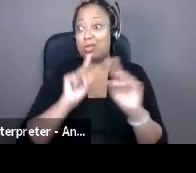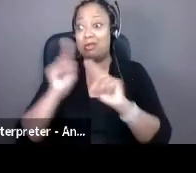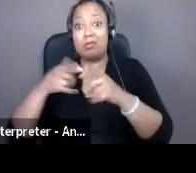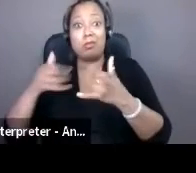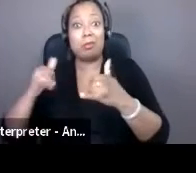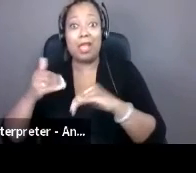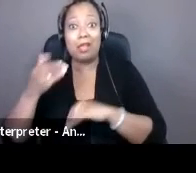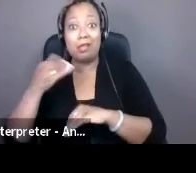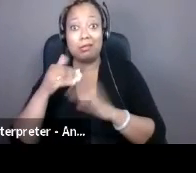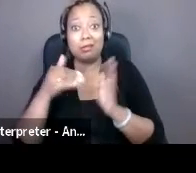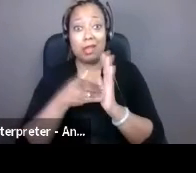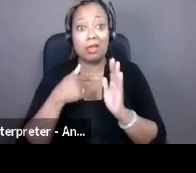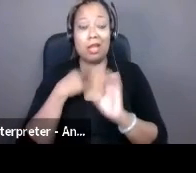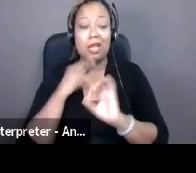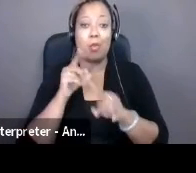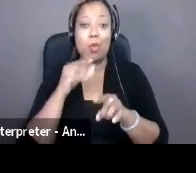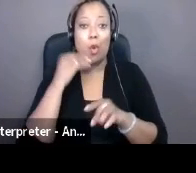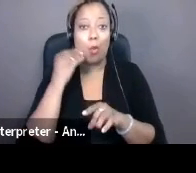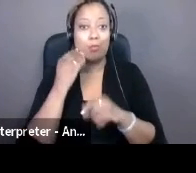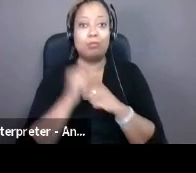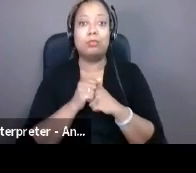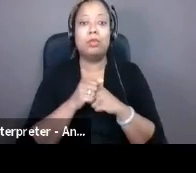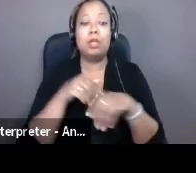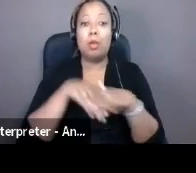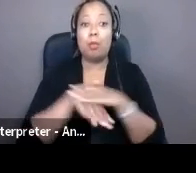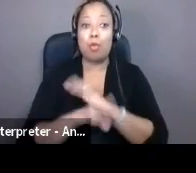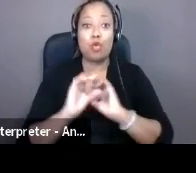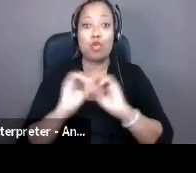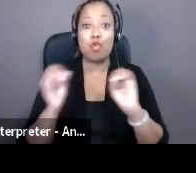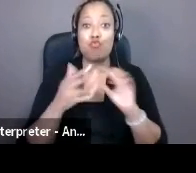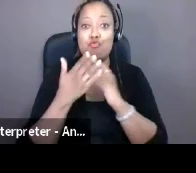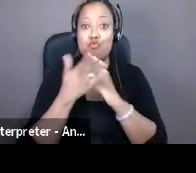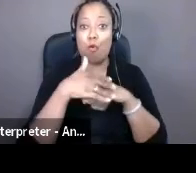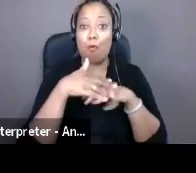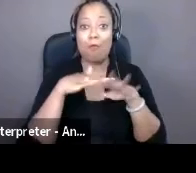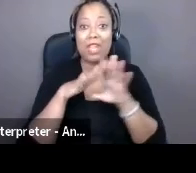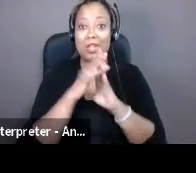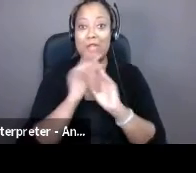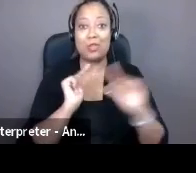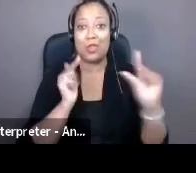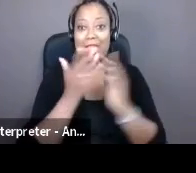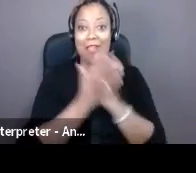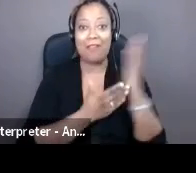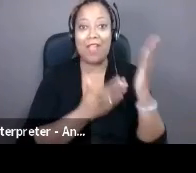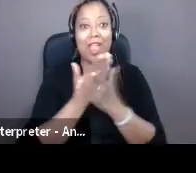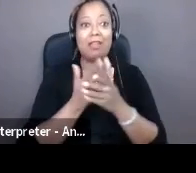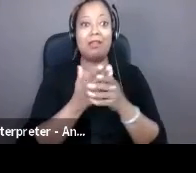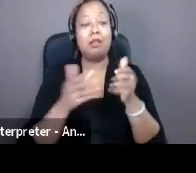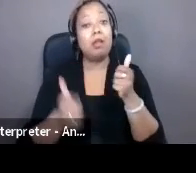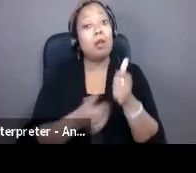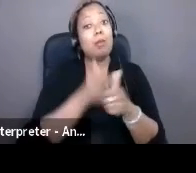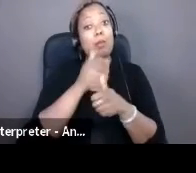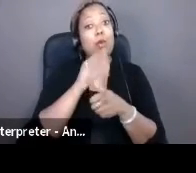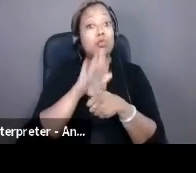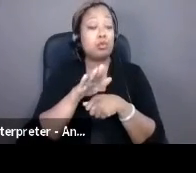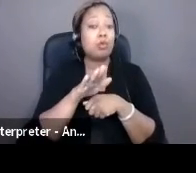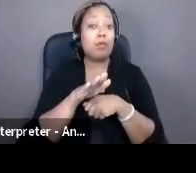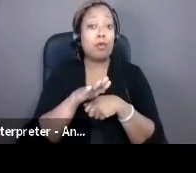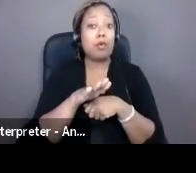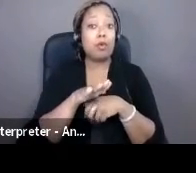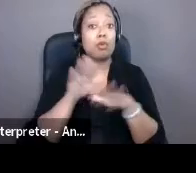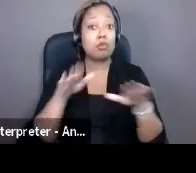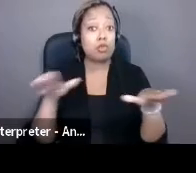home. Born without fingers on her left hand, Gianna Rojas spent most of her childhood and early adult life sitting on the